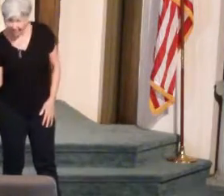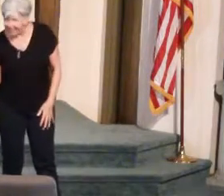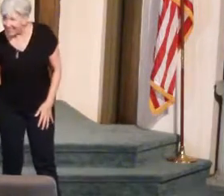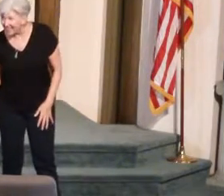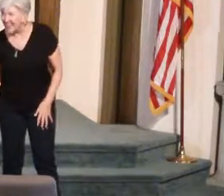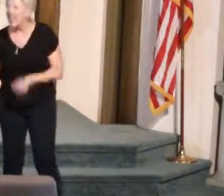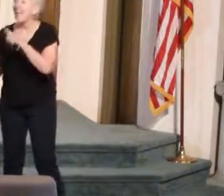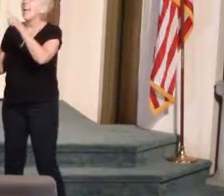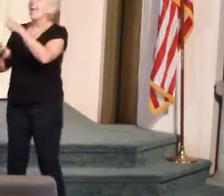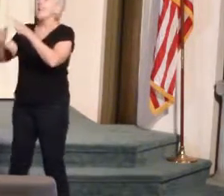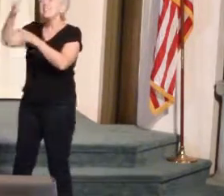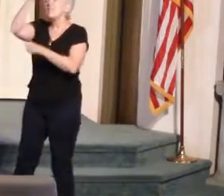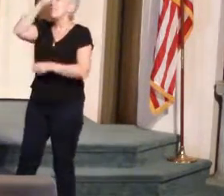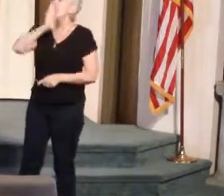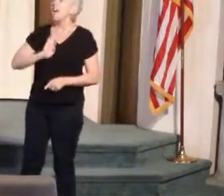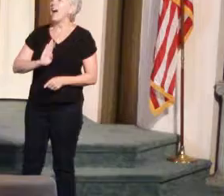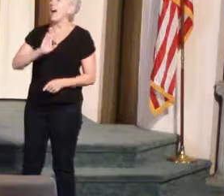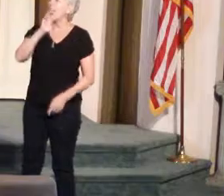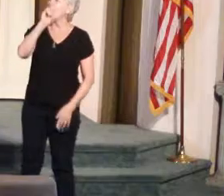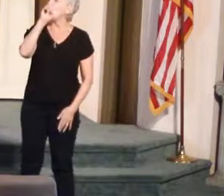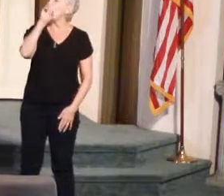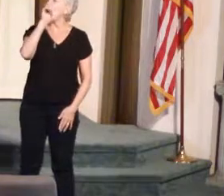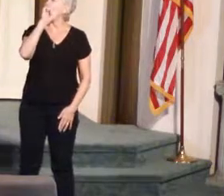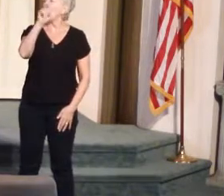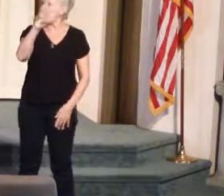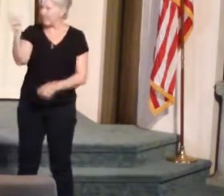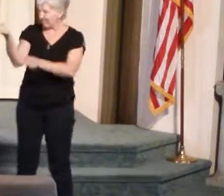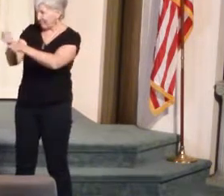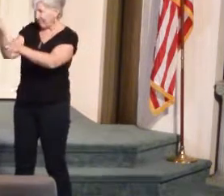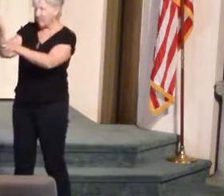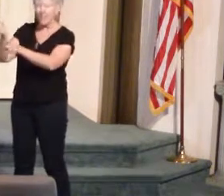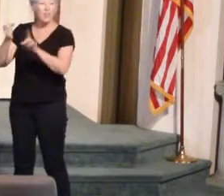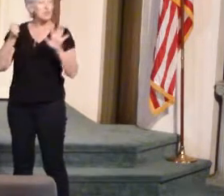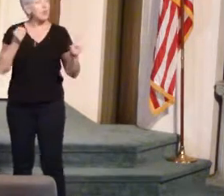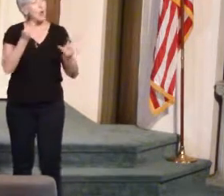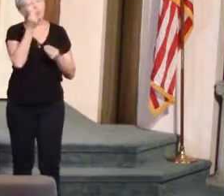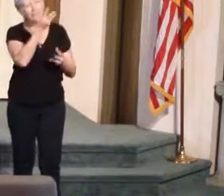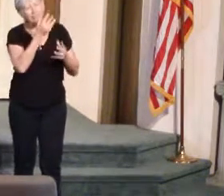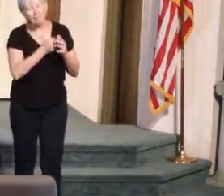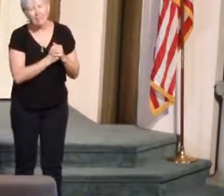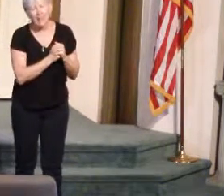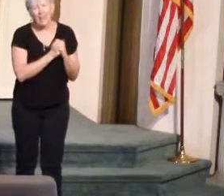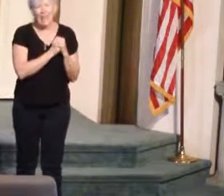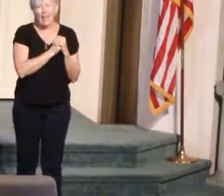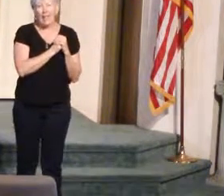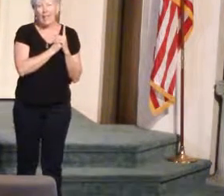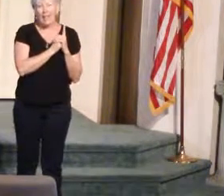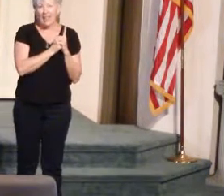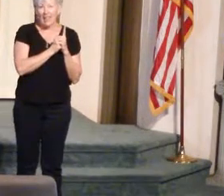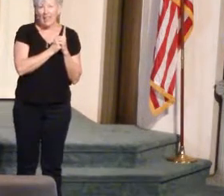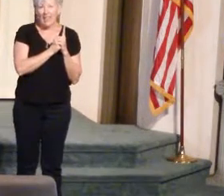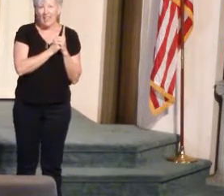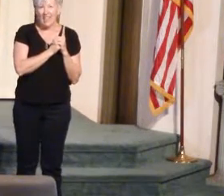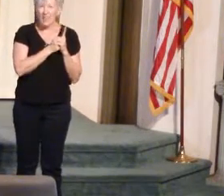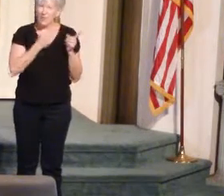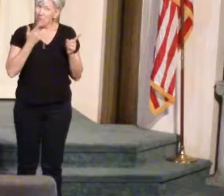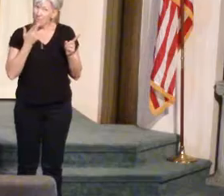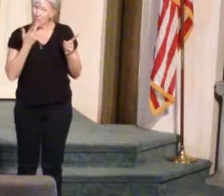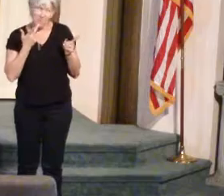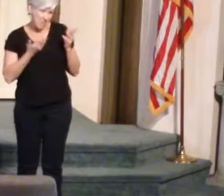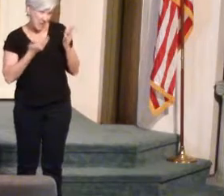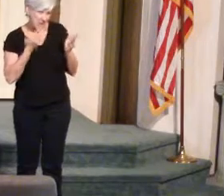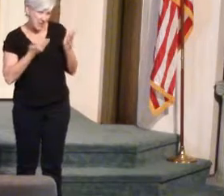So I have a little tip for you. If you might not want to share your perspective